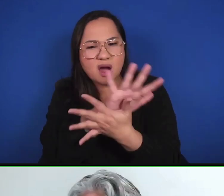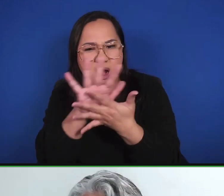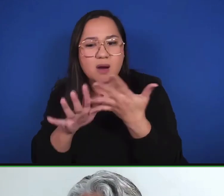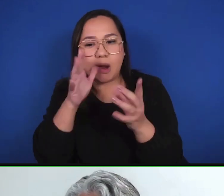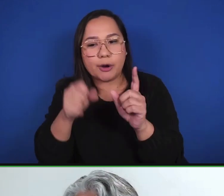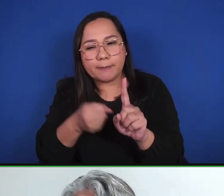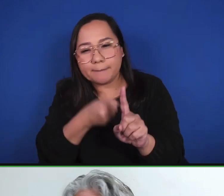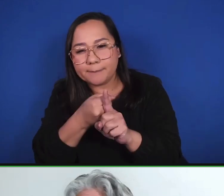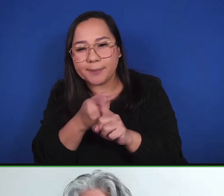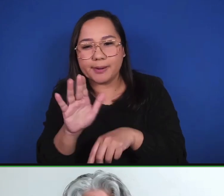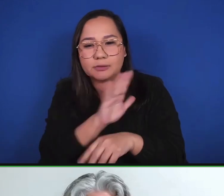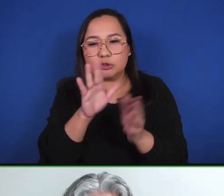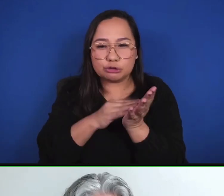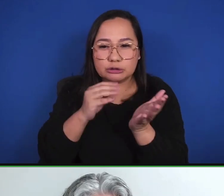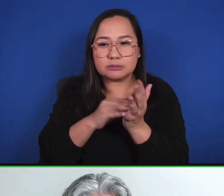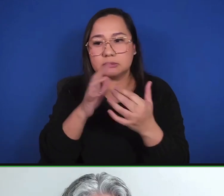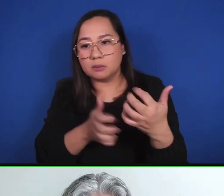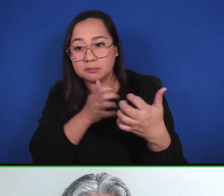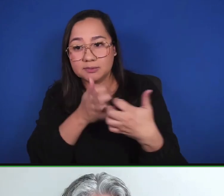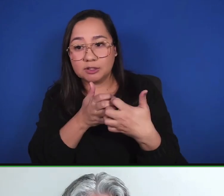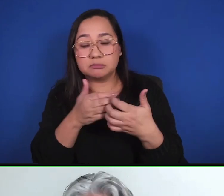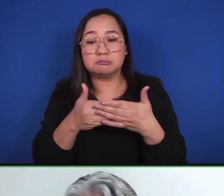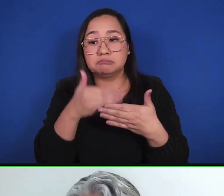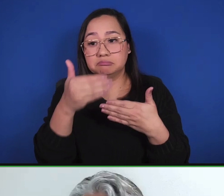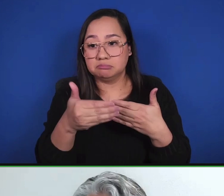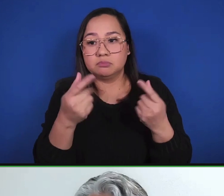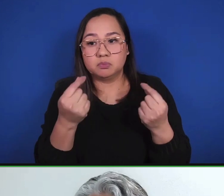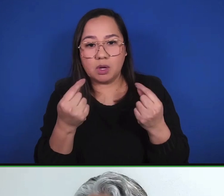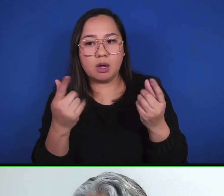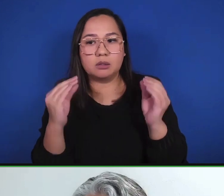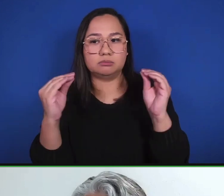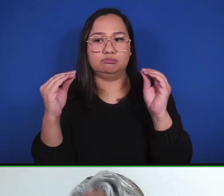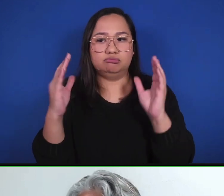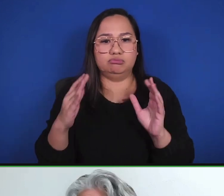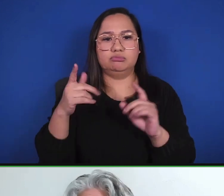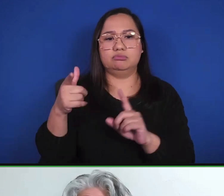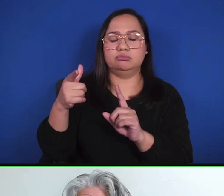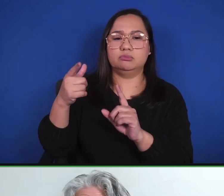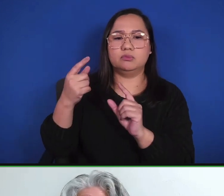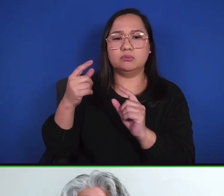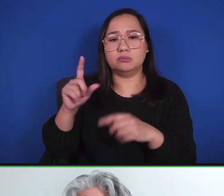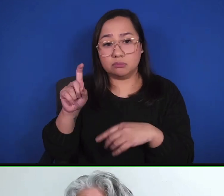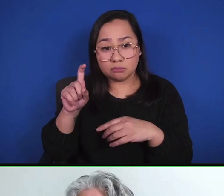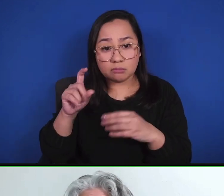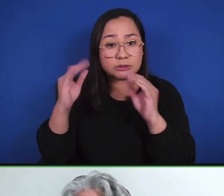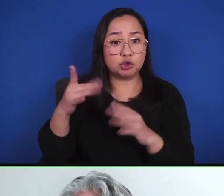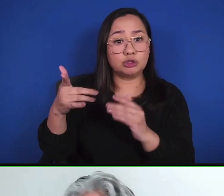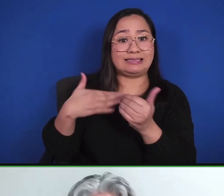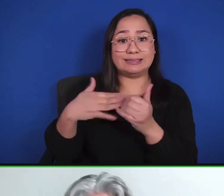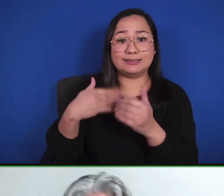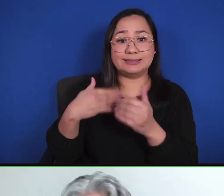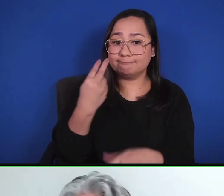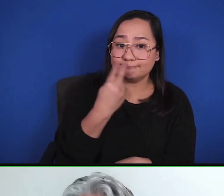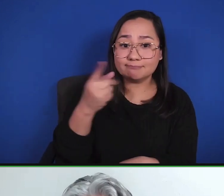the instructor factors. Is the instructor easy to lip read? Is it helpful to lip read? Does the instructor pace